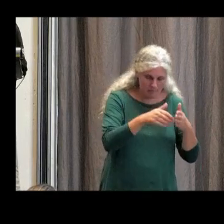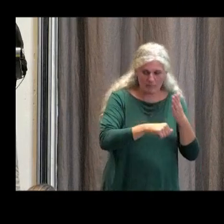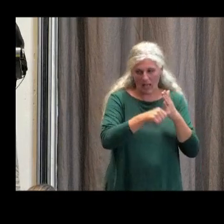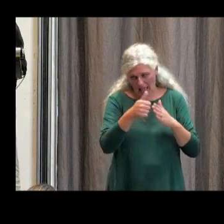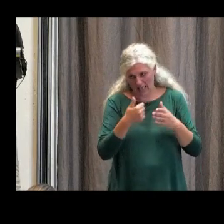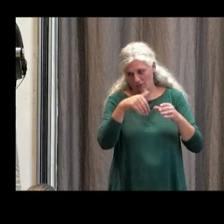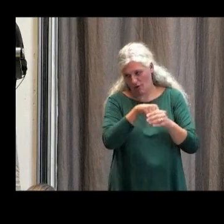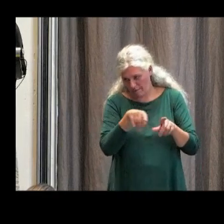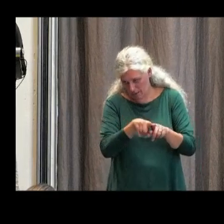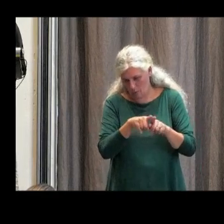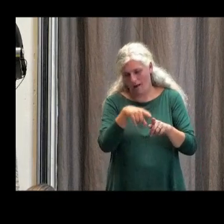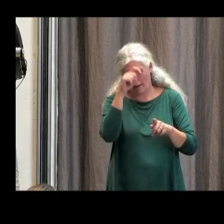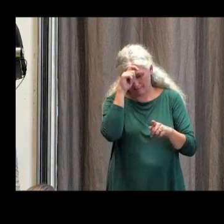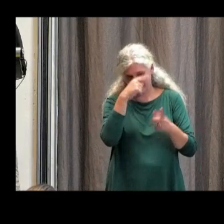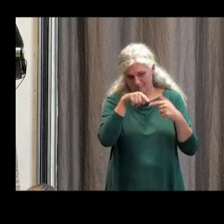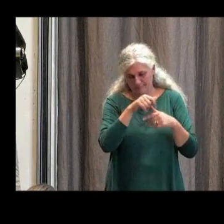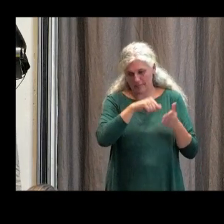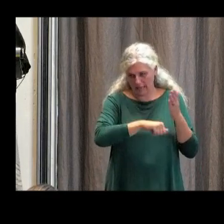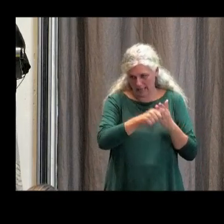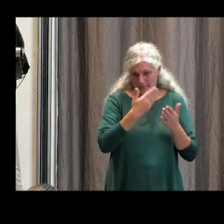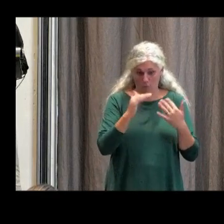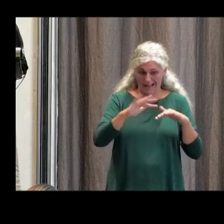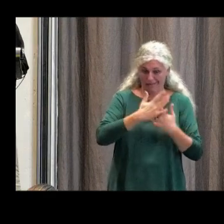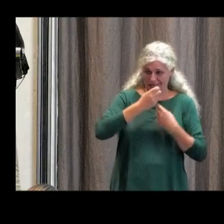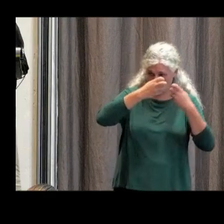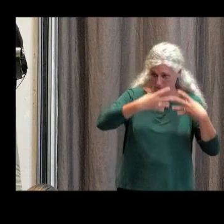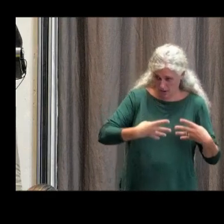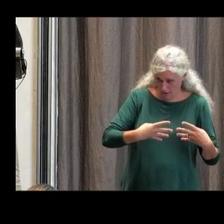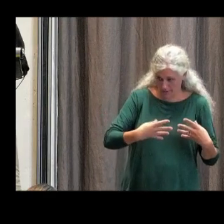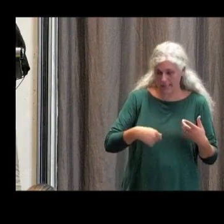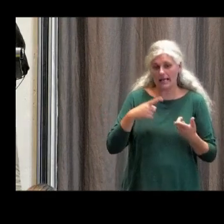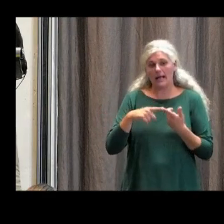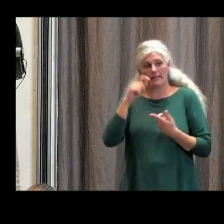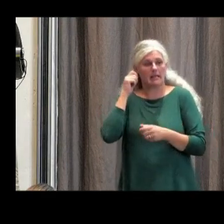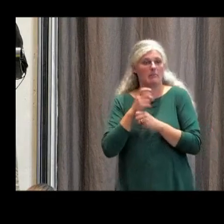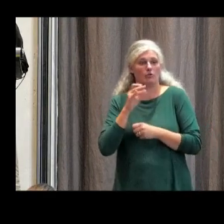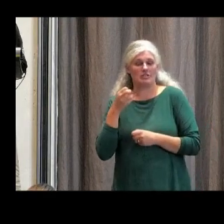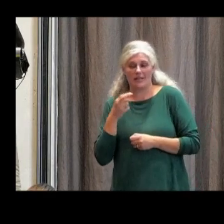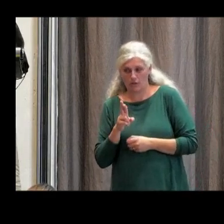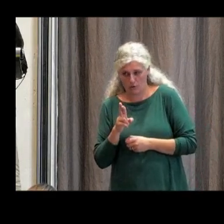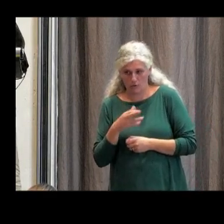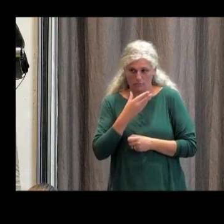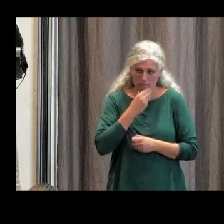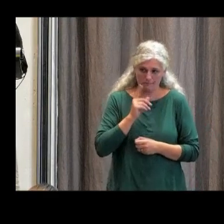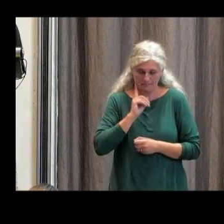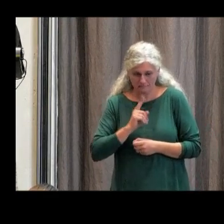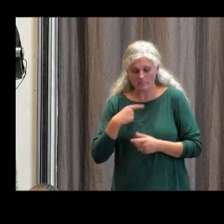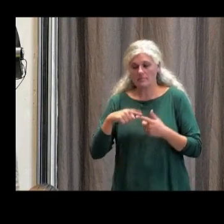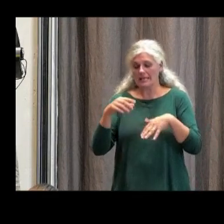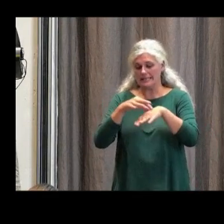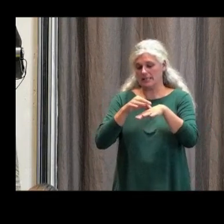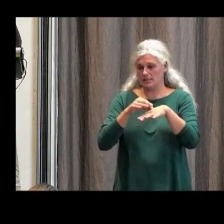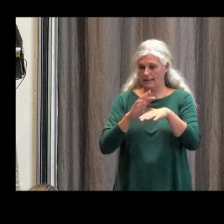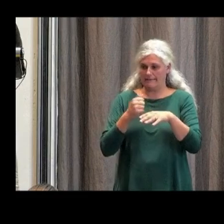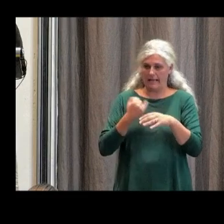that influences our profile. We've also looked at gender, and we've looked at skin conditions, which will